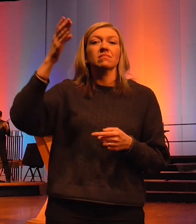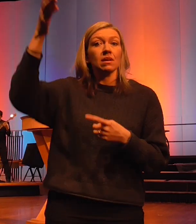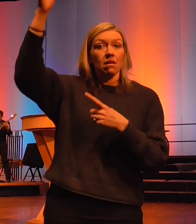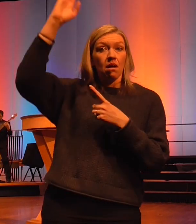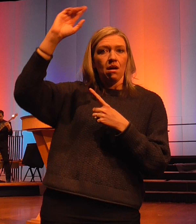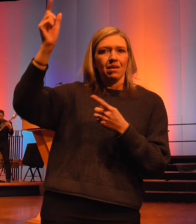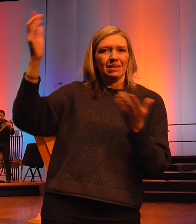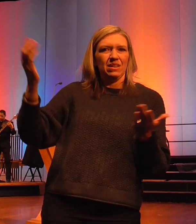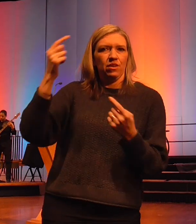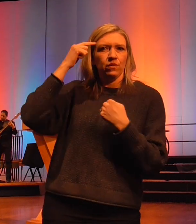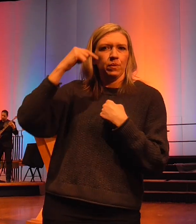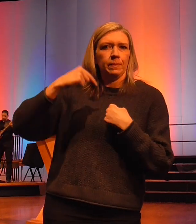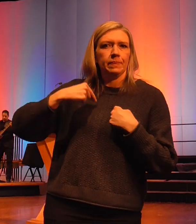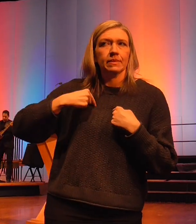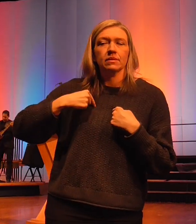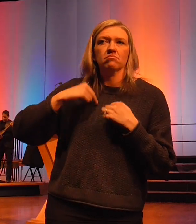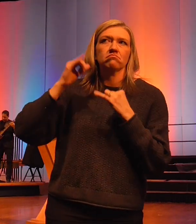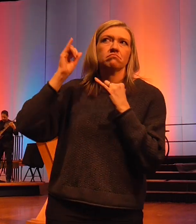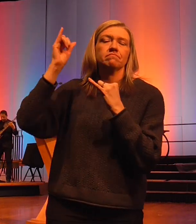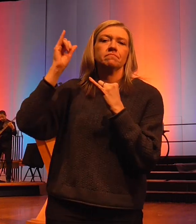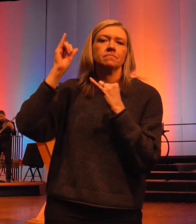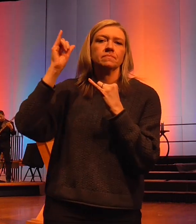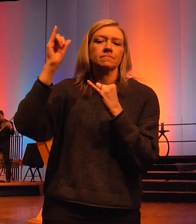and God is here for me.